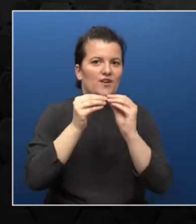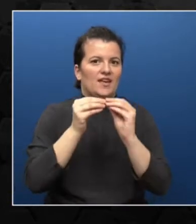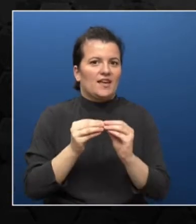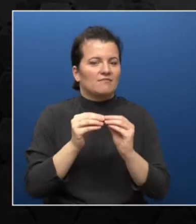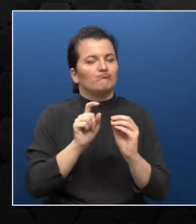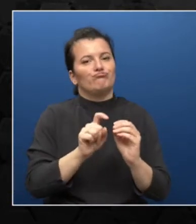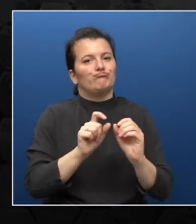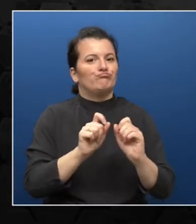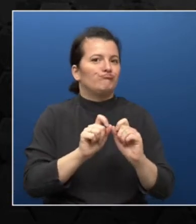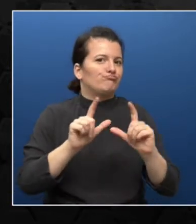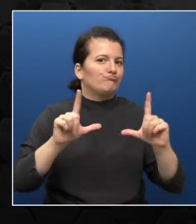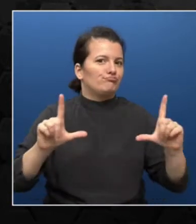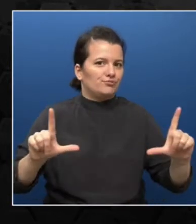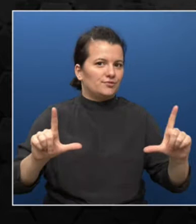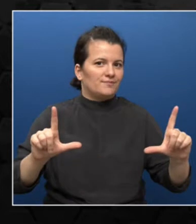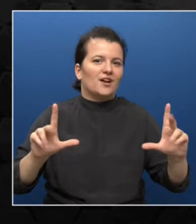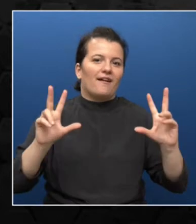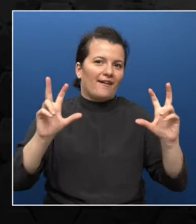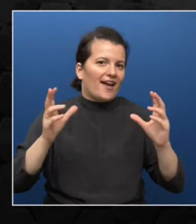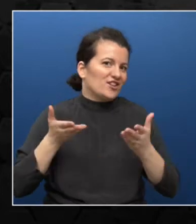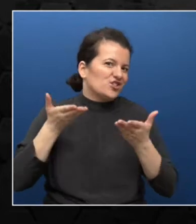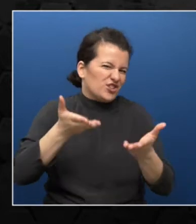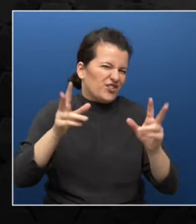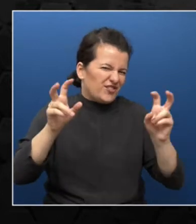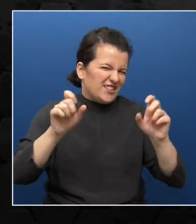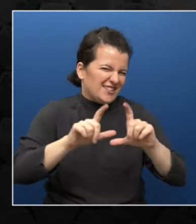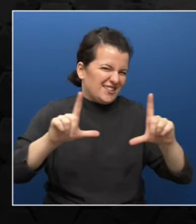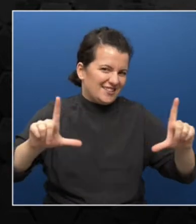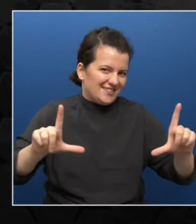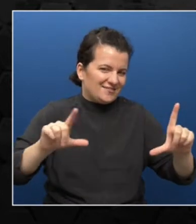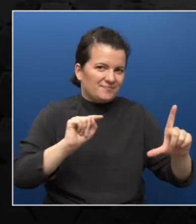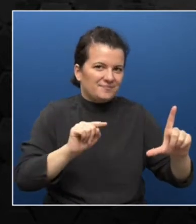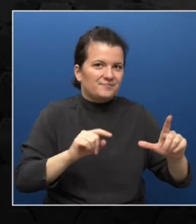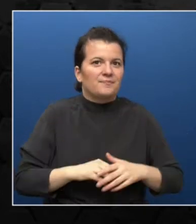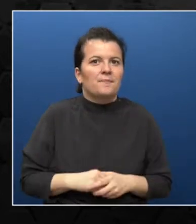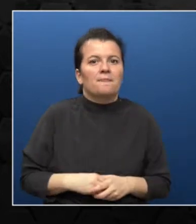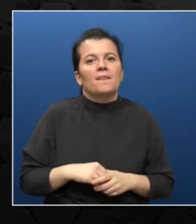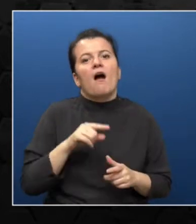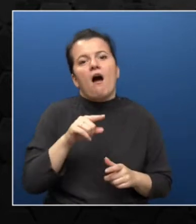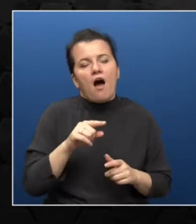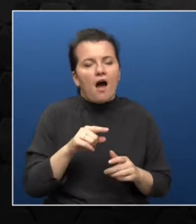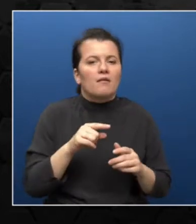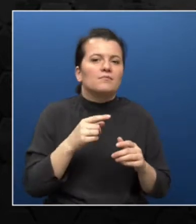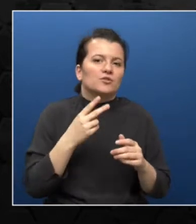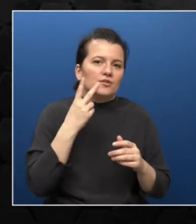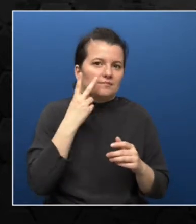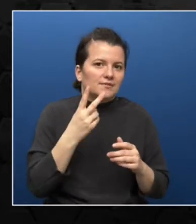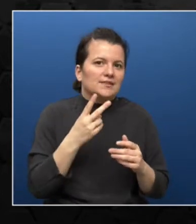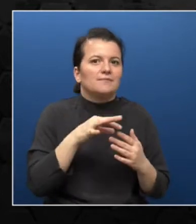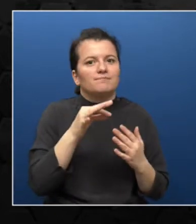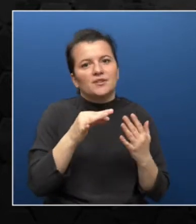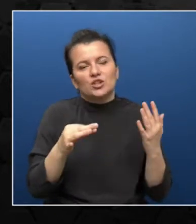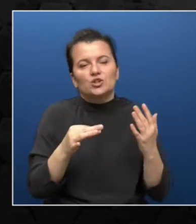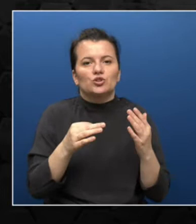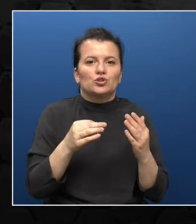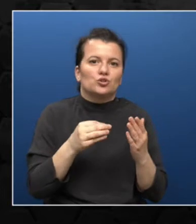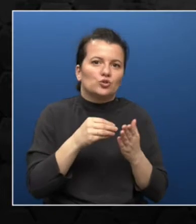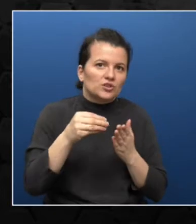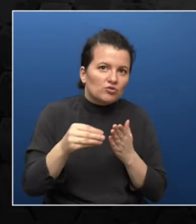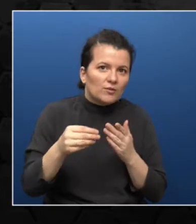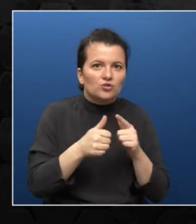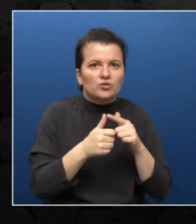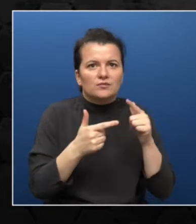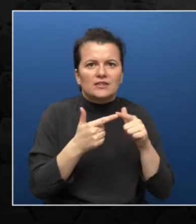the service, right? So here you're gonna select what's your subscription, then you can create like a new resource group. So we are gonna use